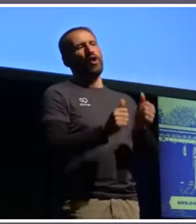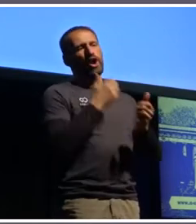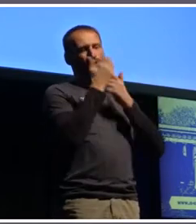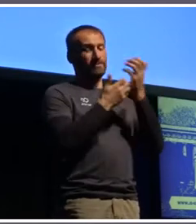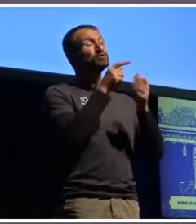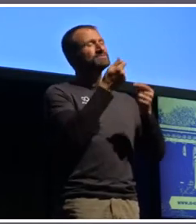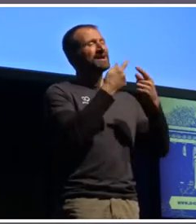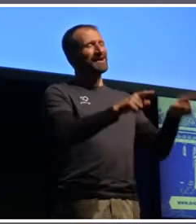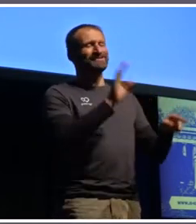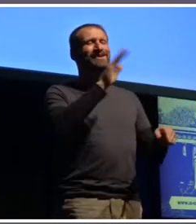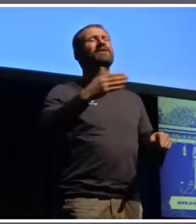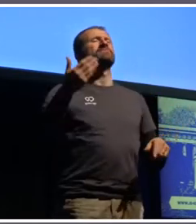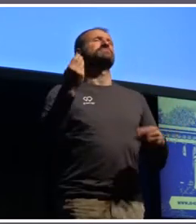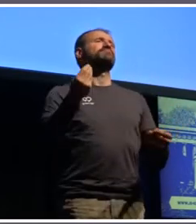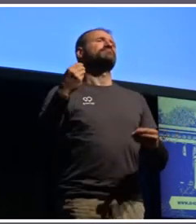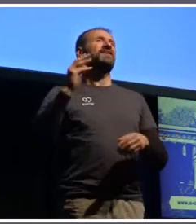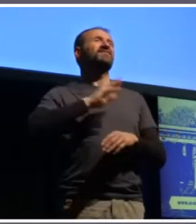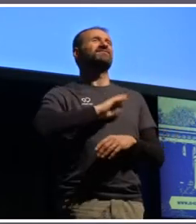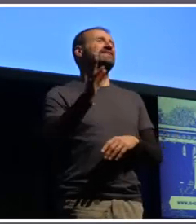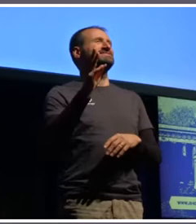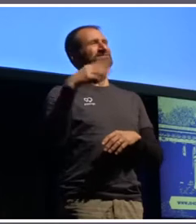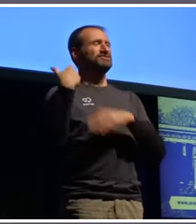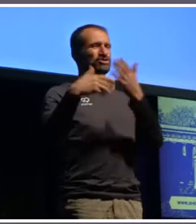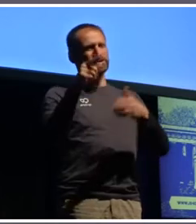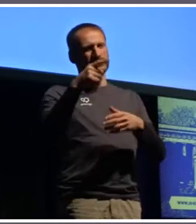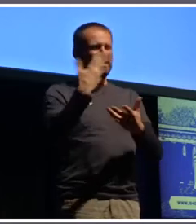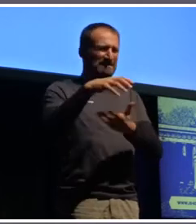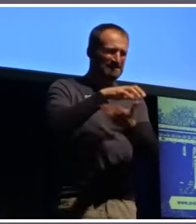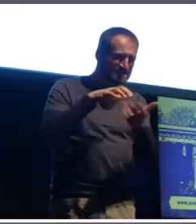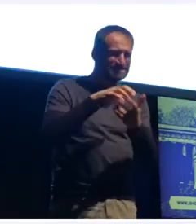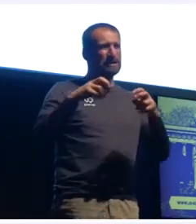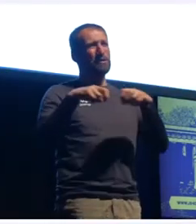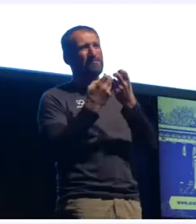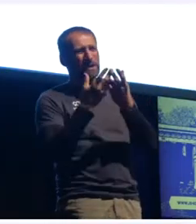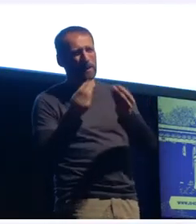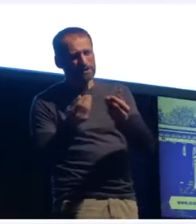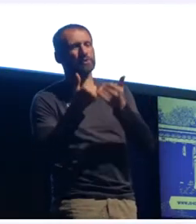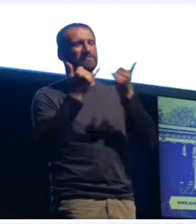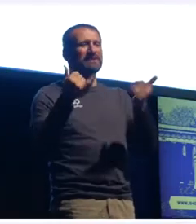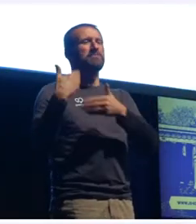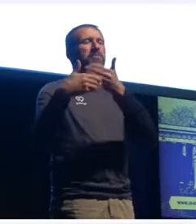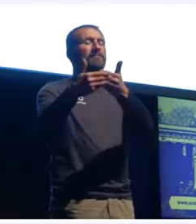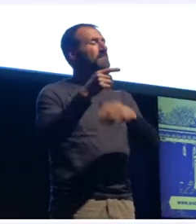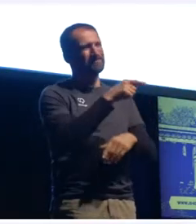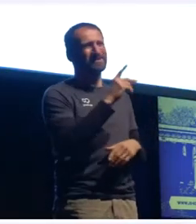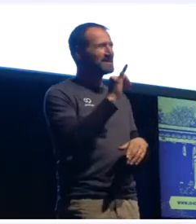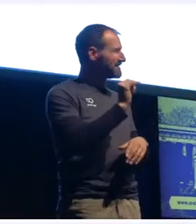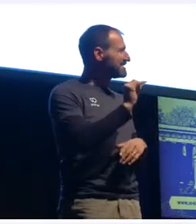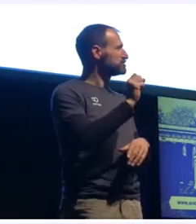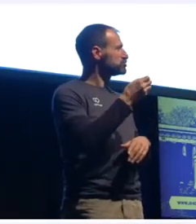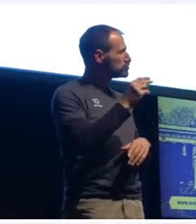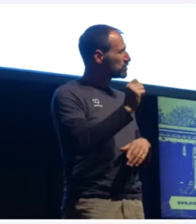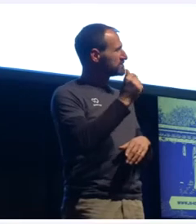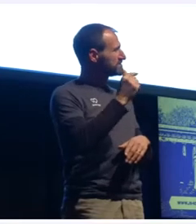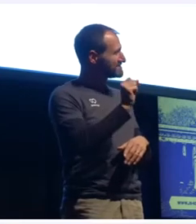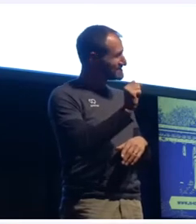a beginning, a crisis, and then a conflict resolution. Kisho Tenketsu goes a little bit in a different direction. So it starts with an